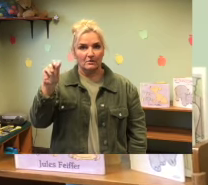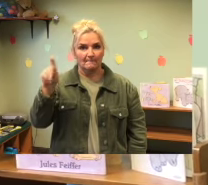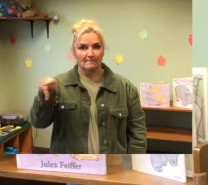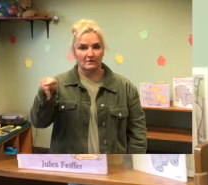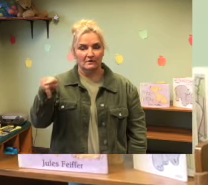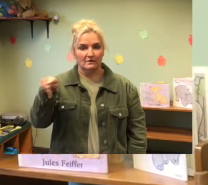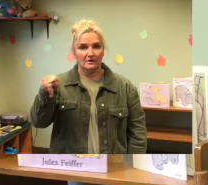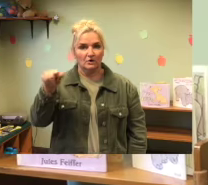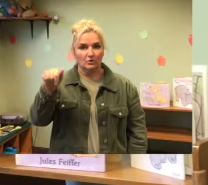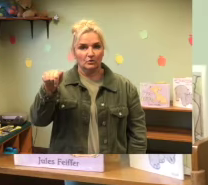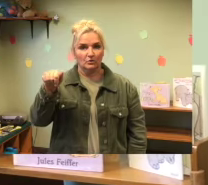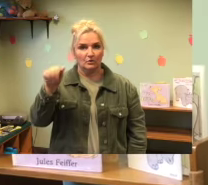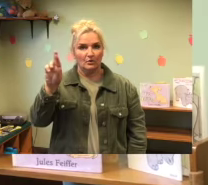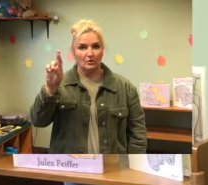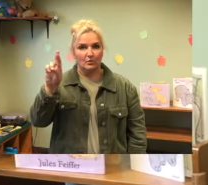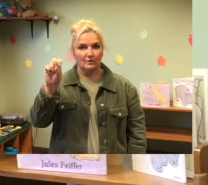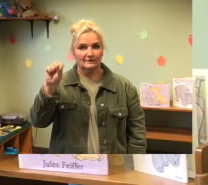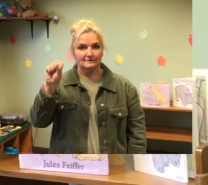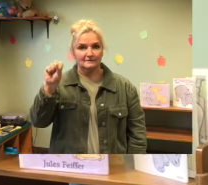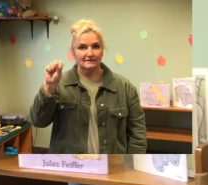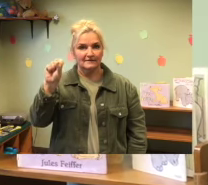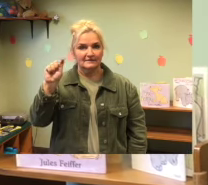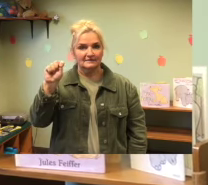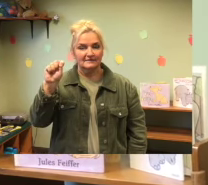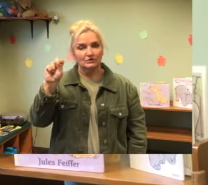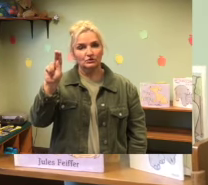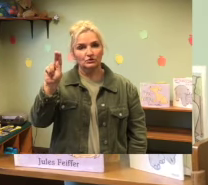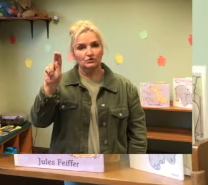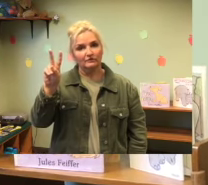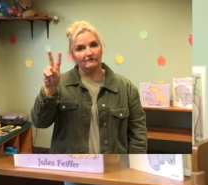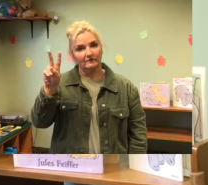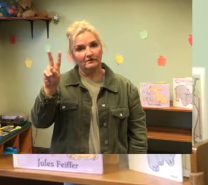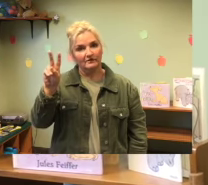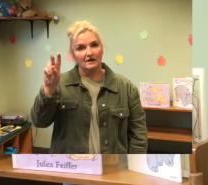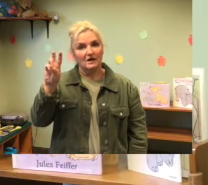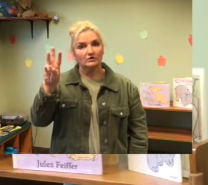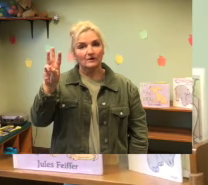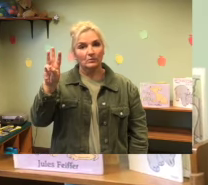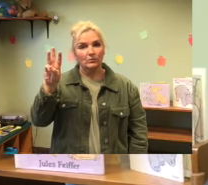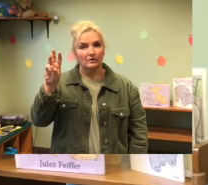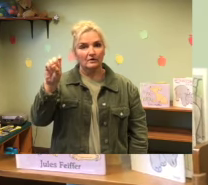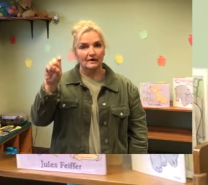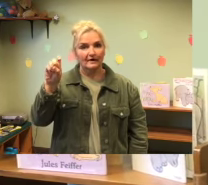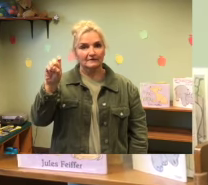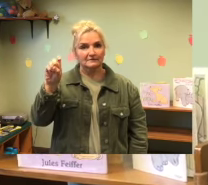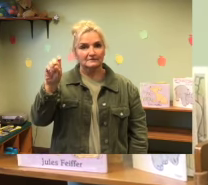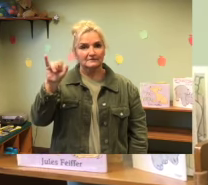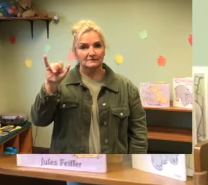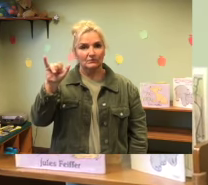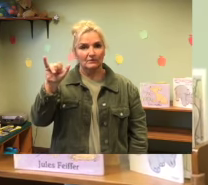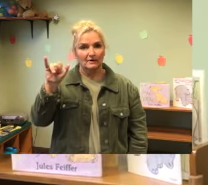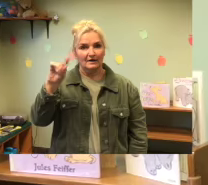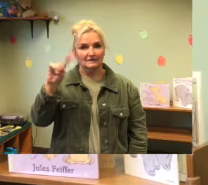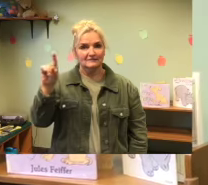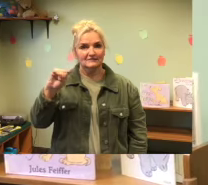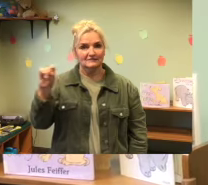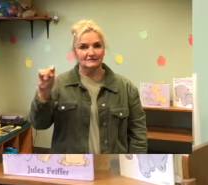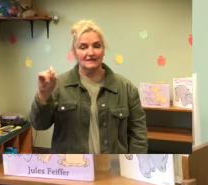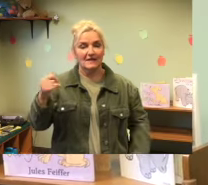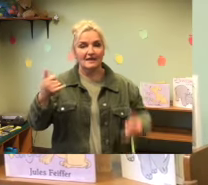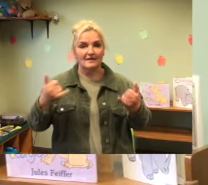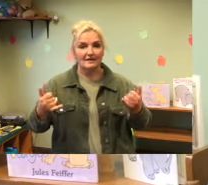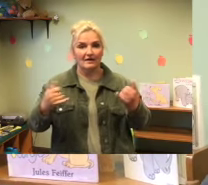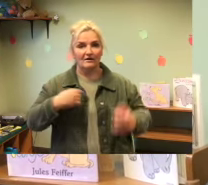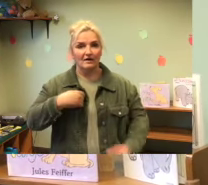O, P, Q, R, S, T, U, V, W, X, Y, and